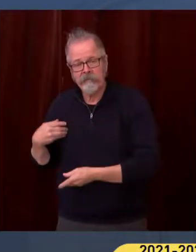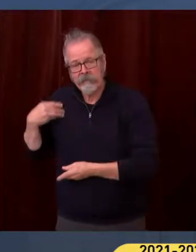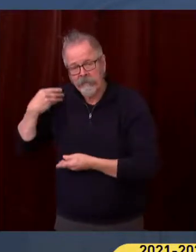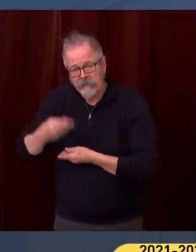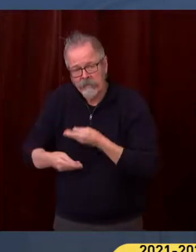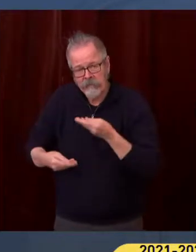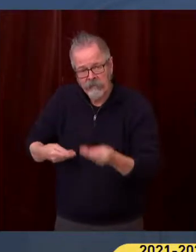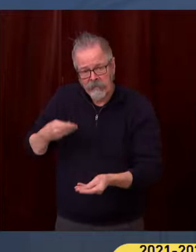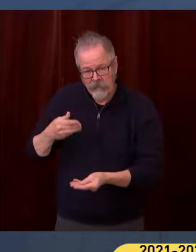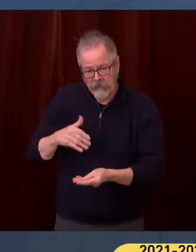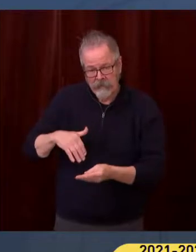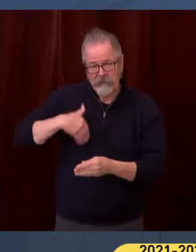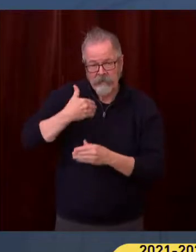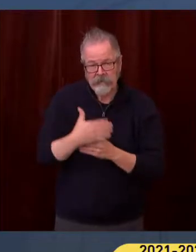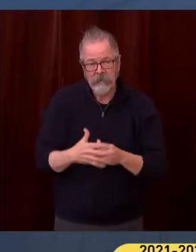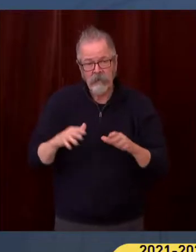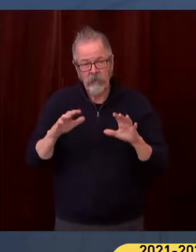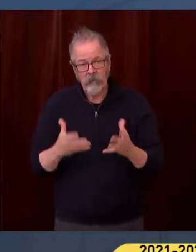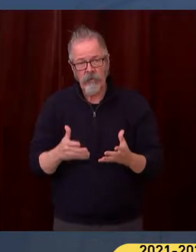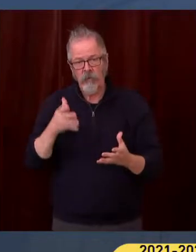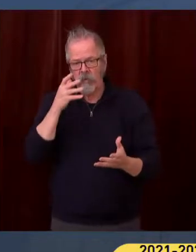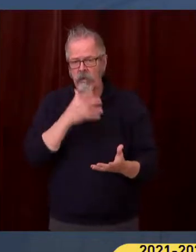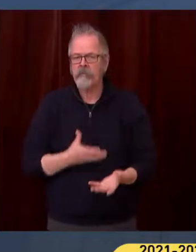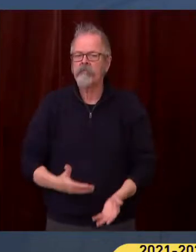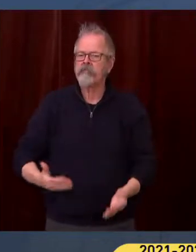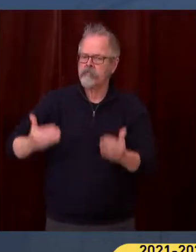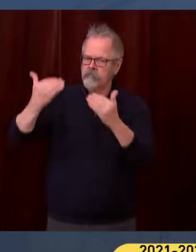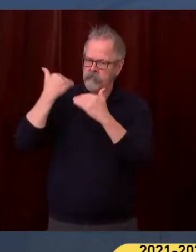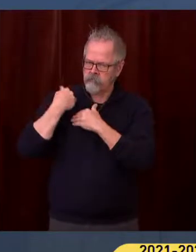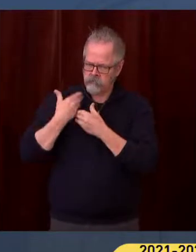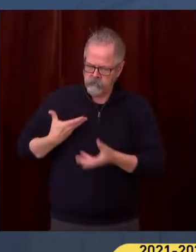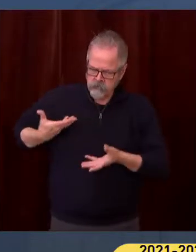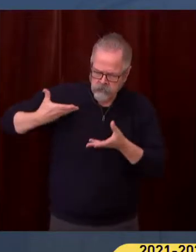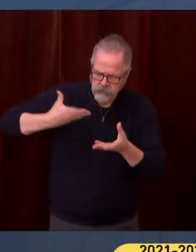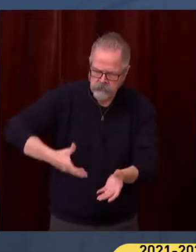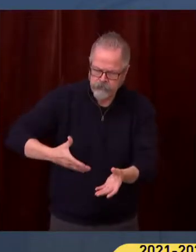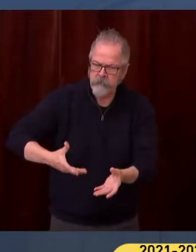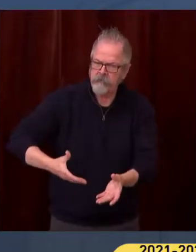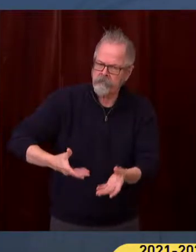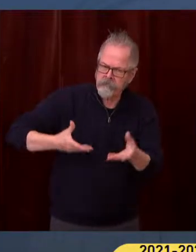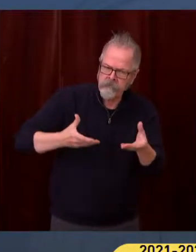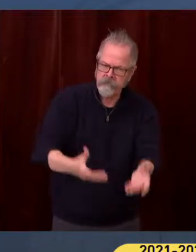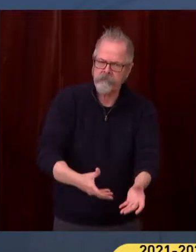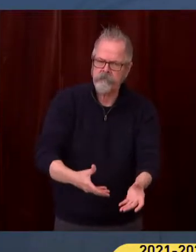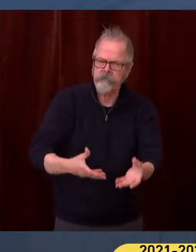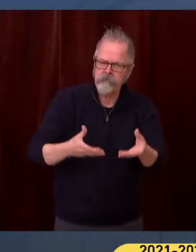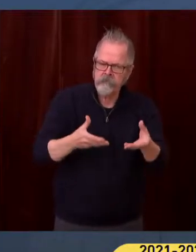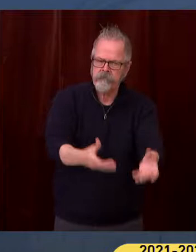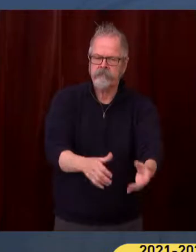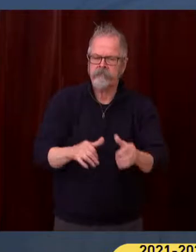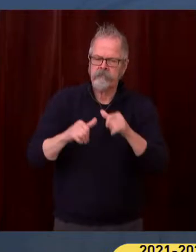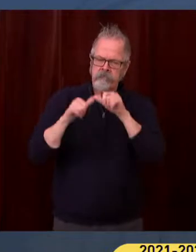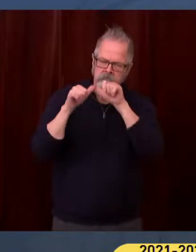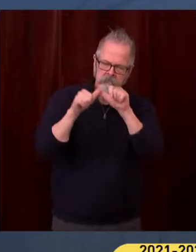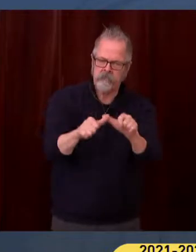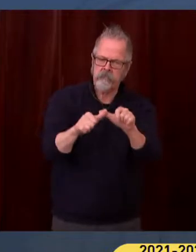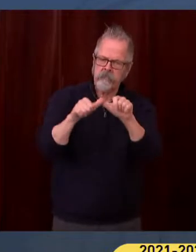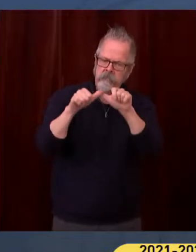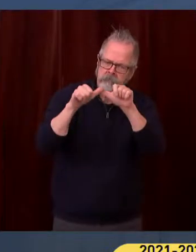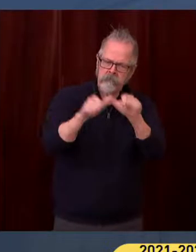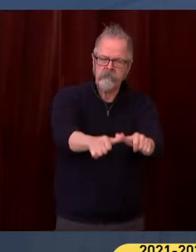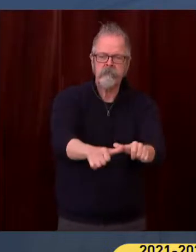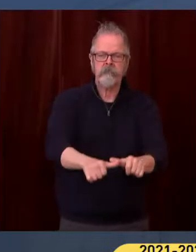economy. And so I am so thankful for the leadership of making sure that we embed and center